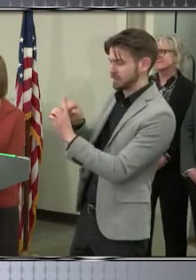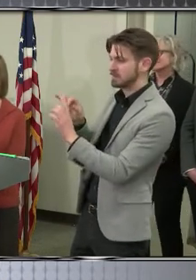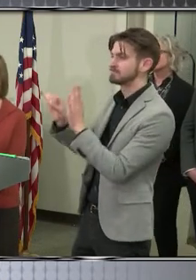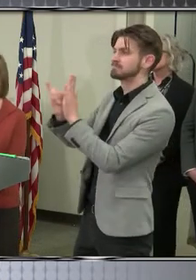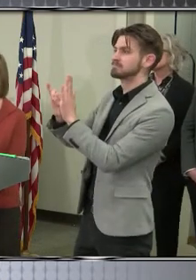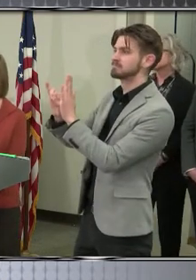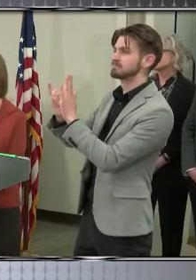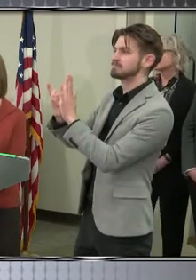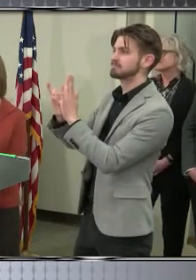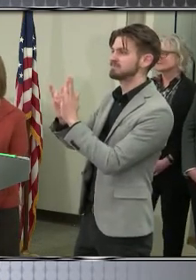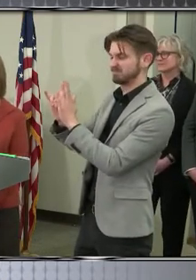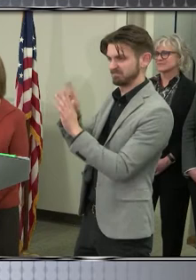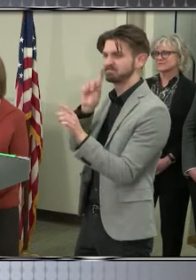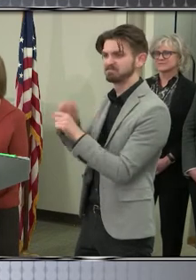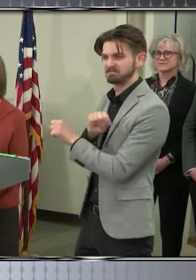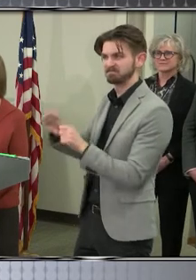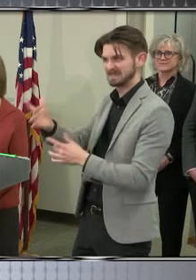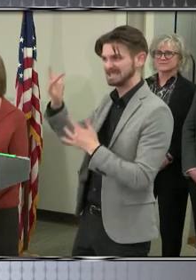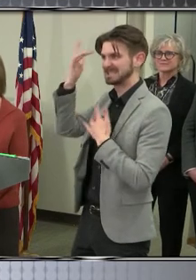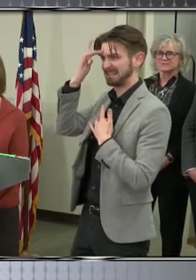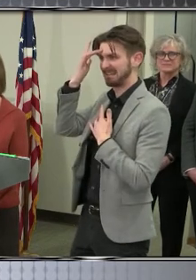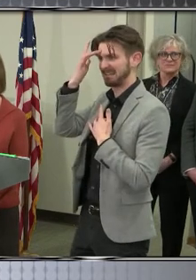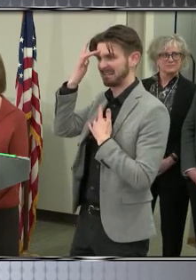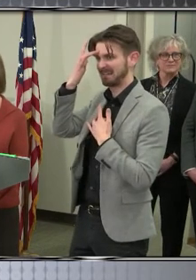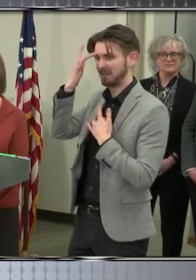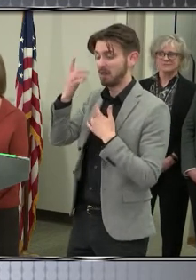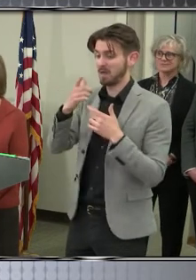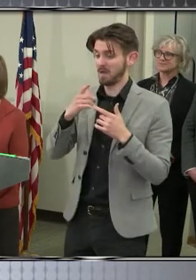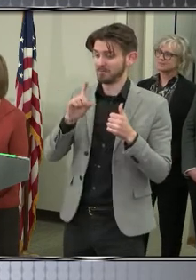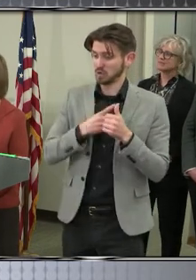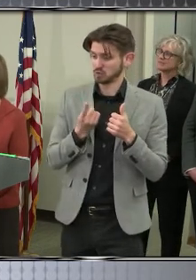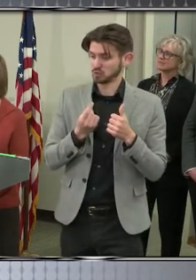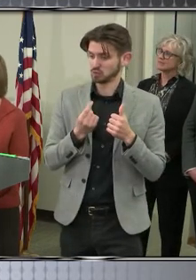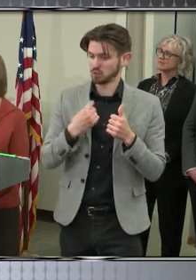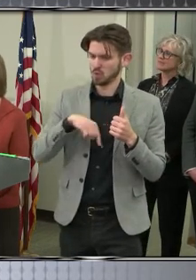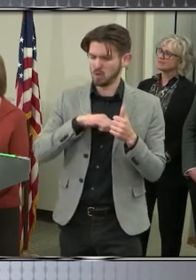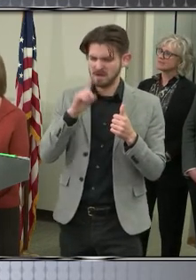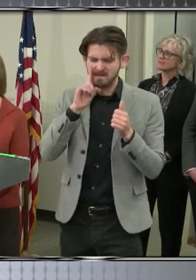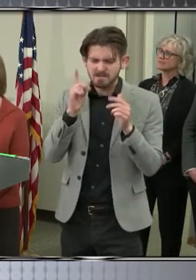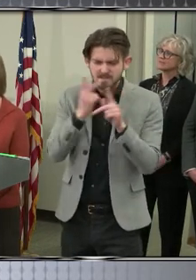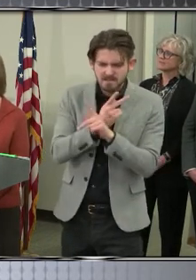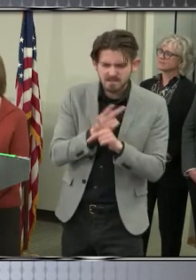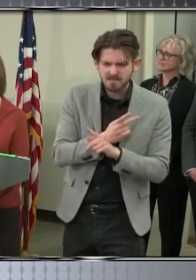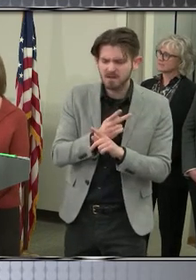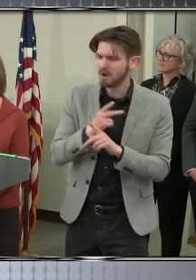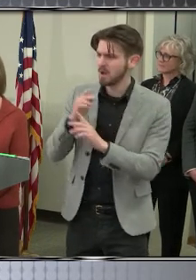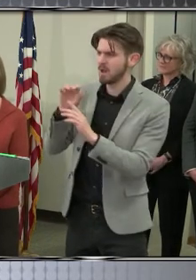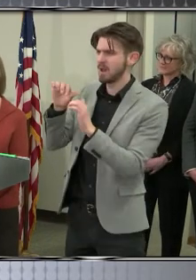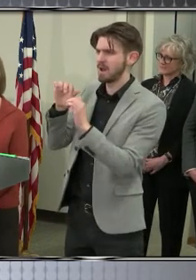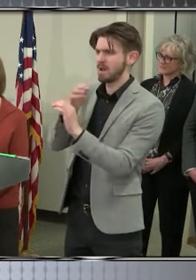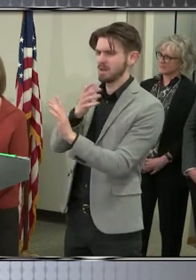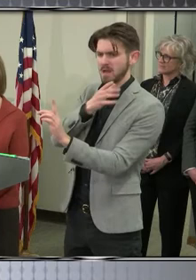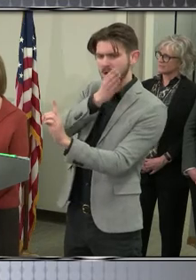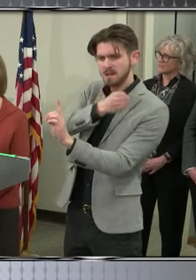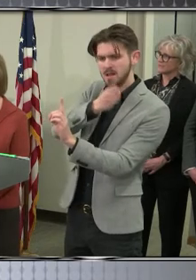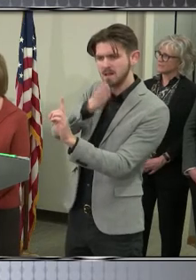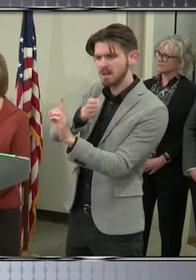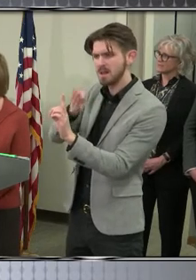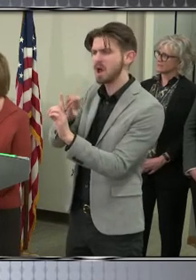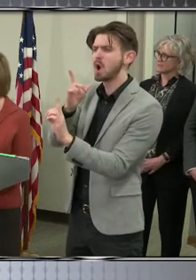our responsibility is to try to determine where it came from. And then by speaking to that individual, as well